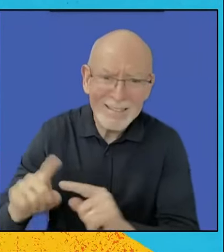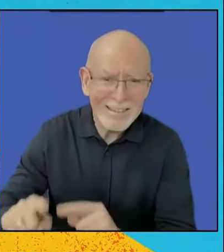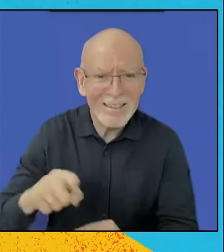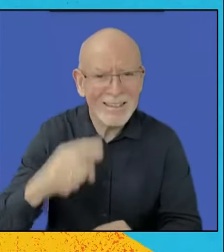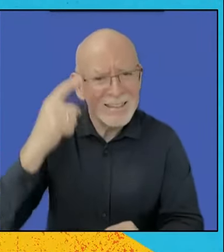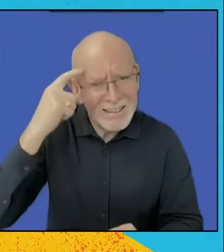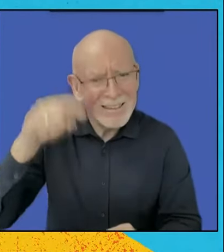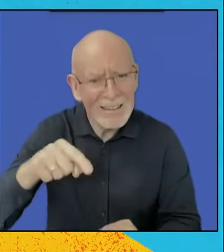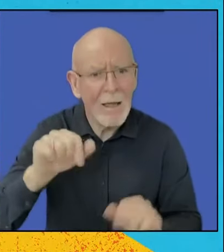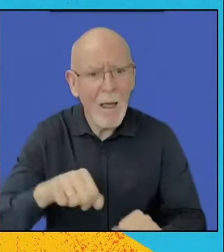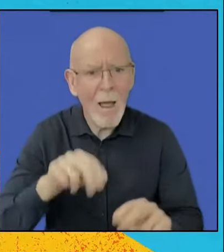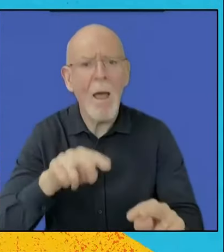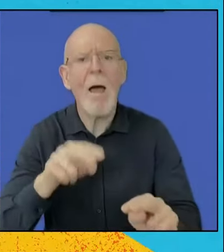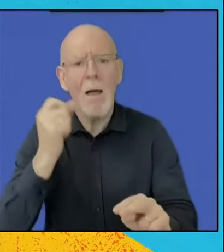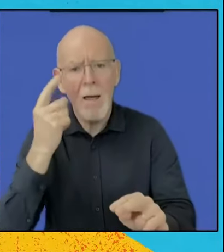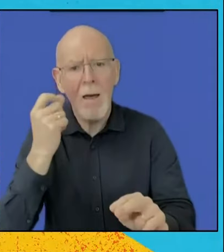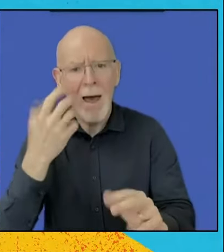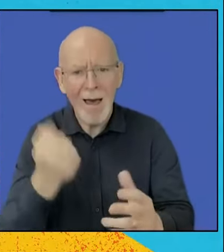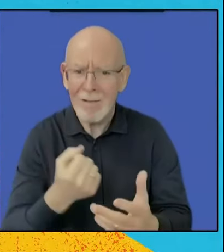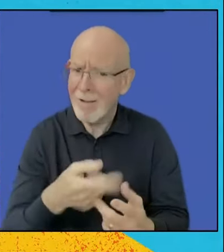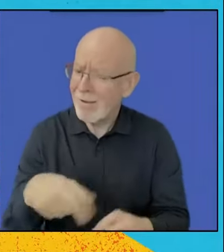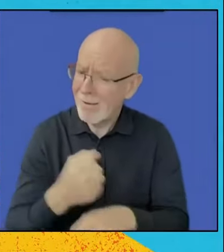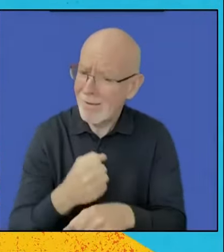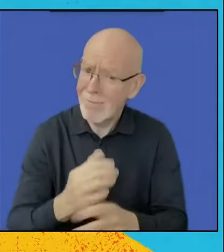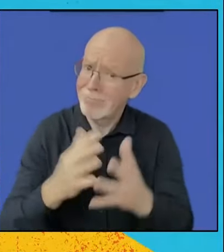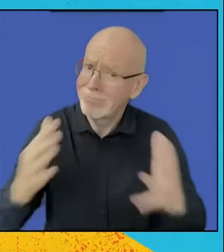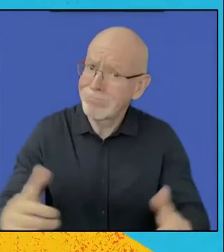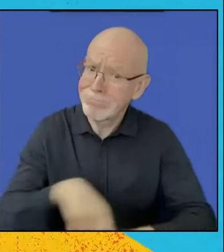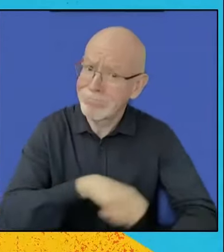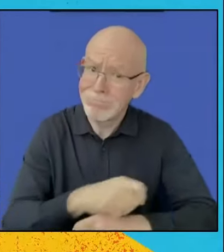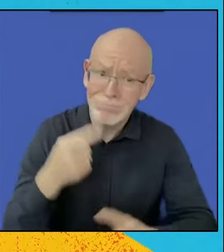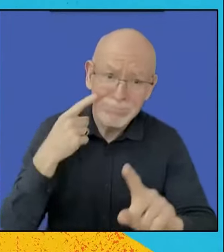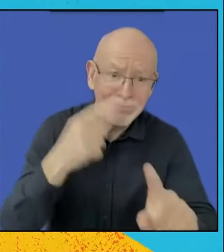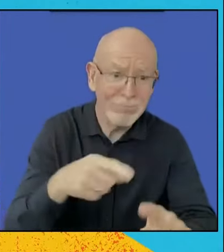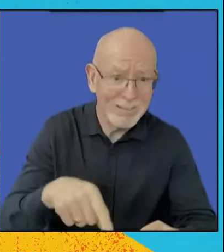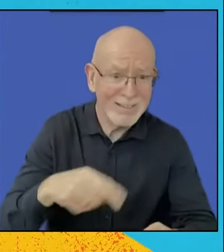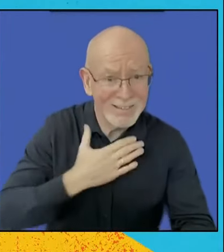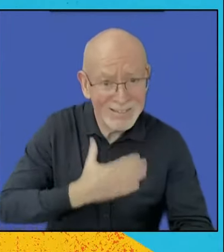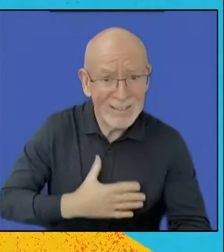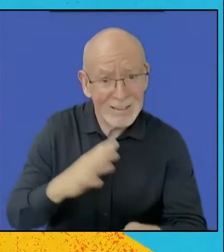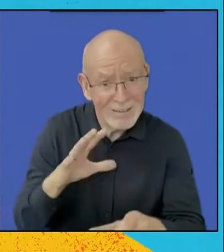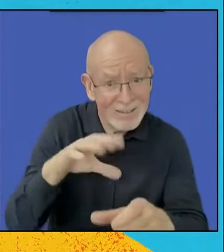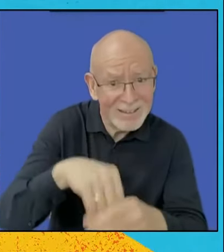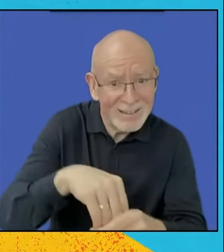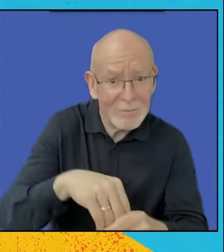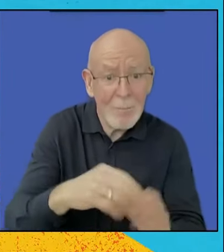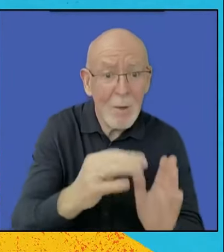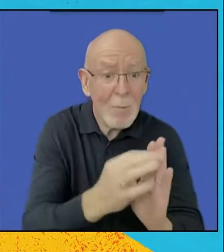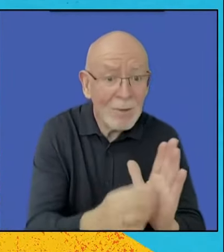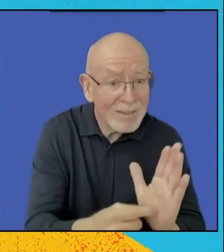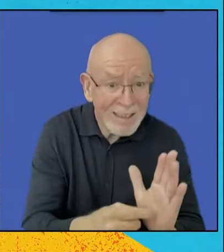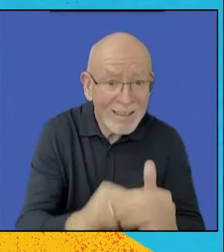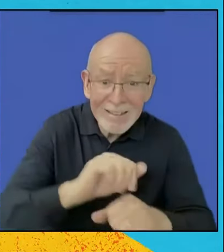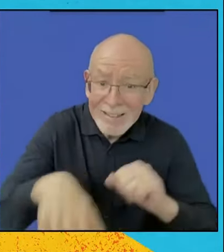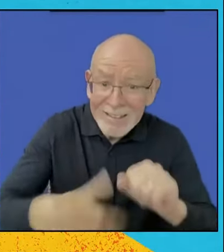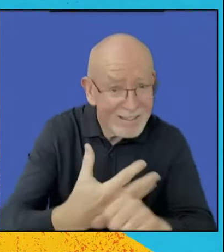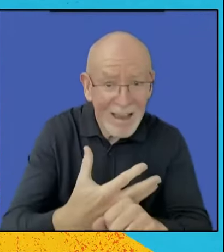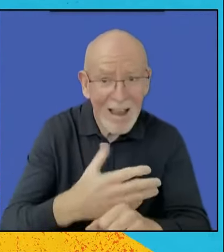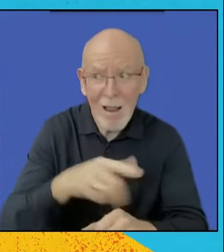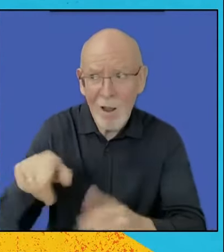Let me remind you, Laura, you're in charge here, not me. I'm just a moderator. And I think a theme is emerging here, that finance, right? Finance is a very big impediment